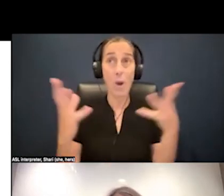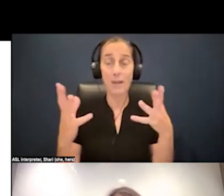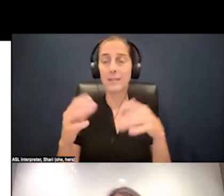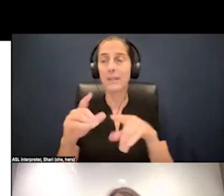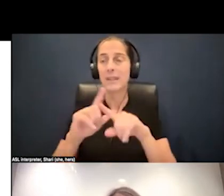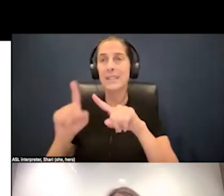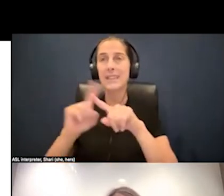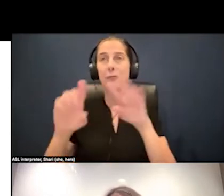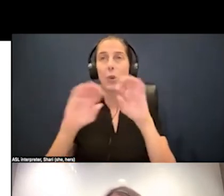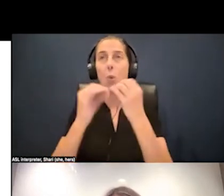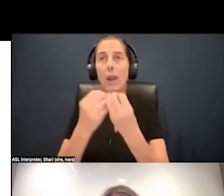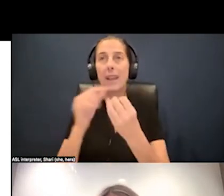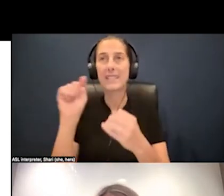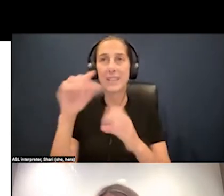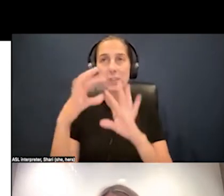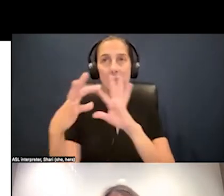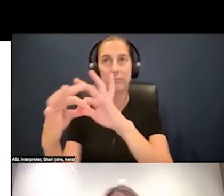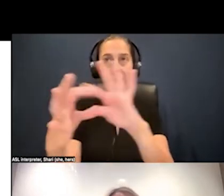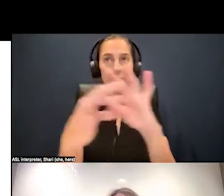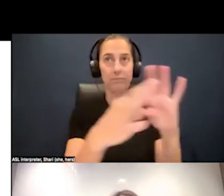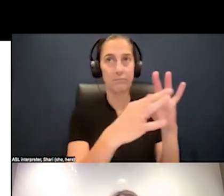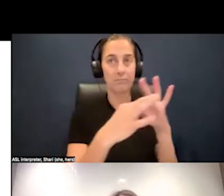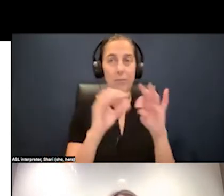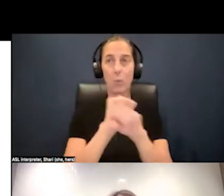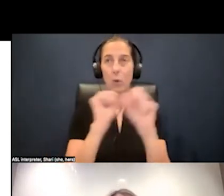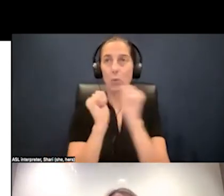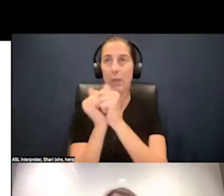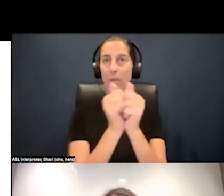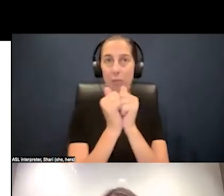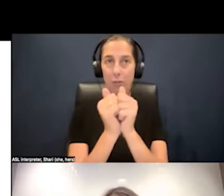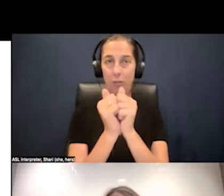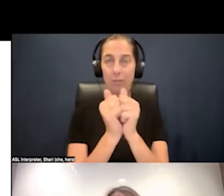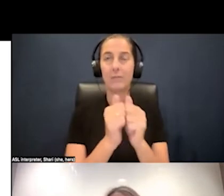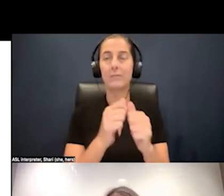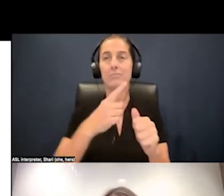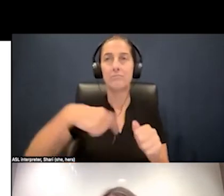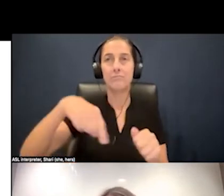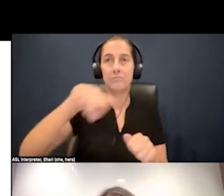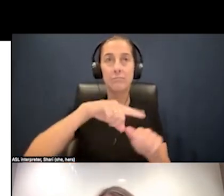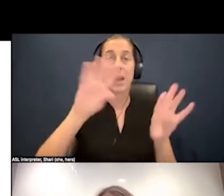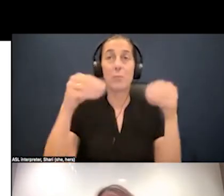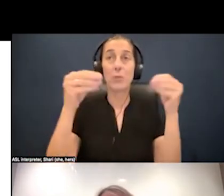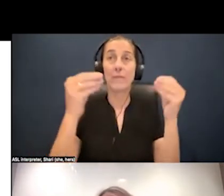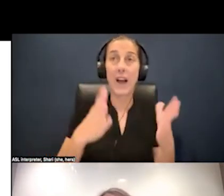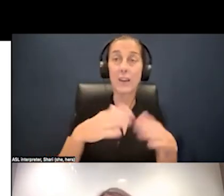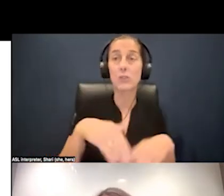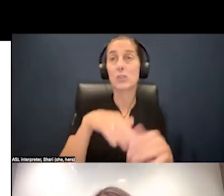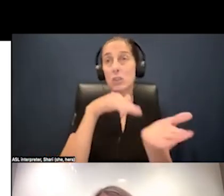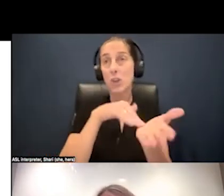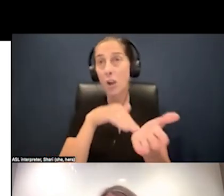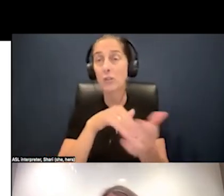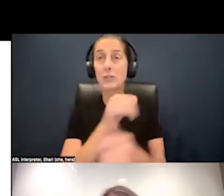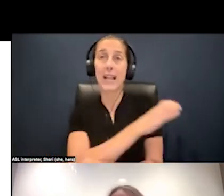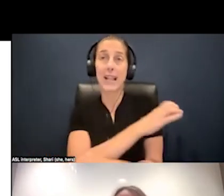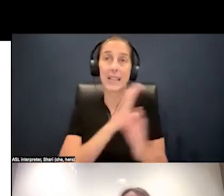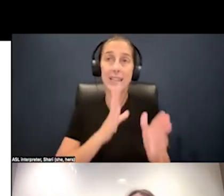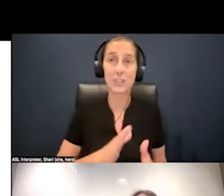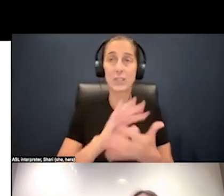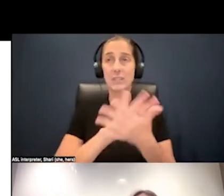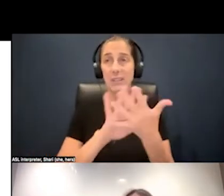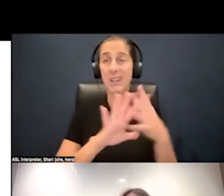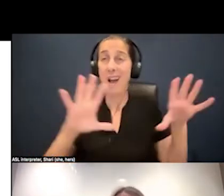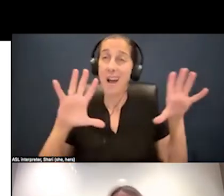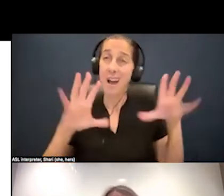organizations, clinicians, providers, people who are in your corner, and not only speaking about it and not